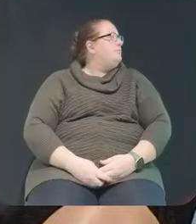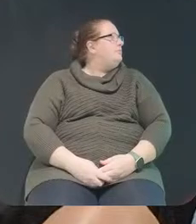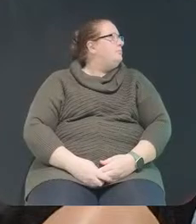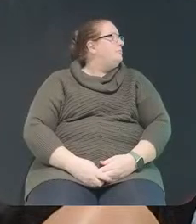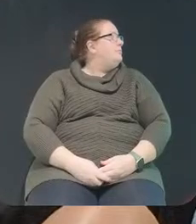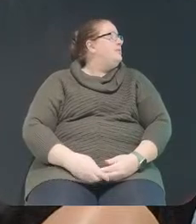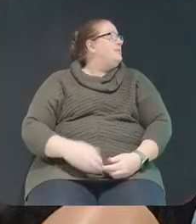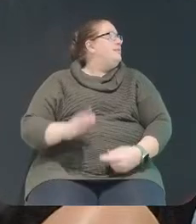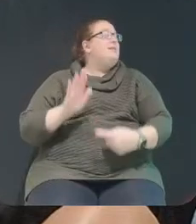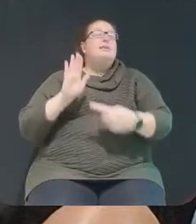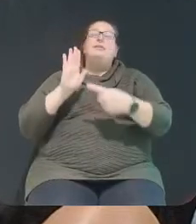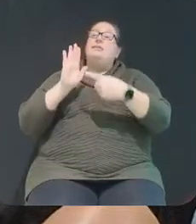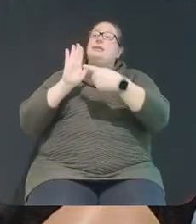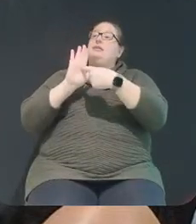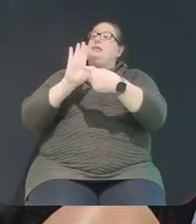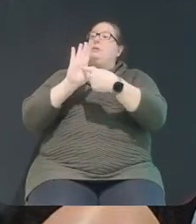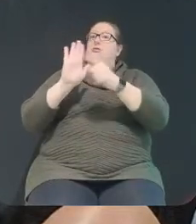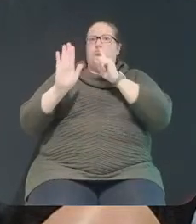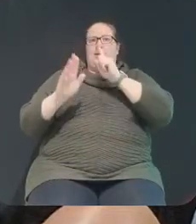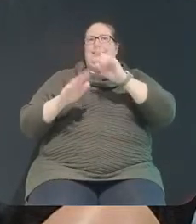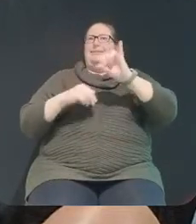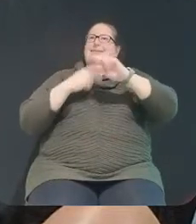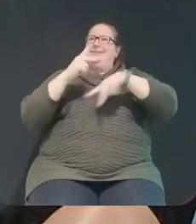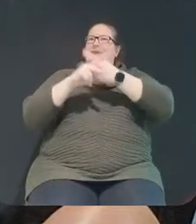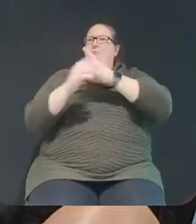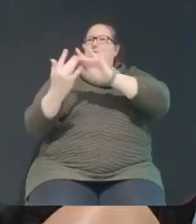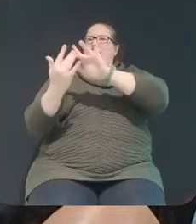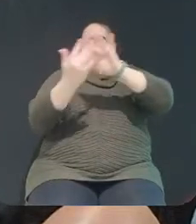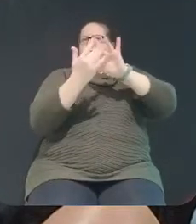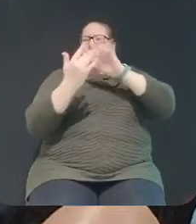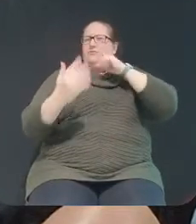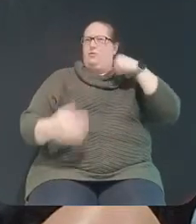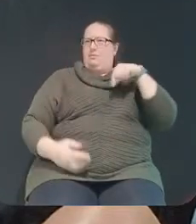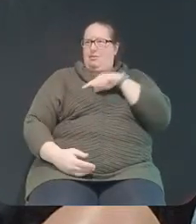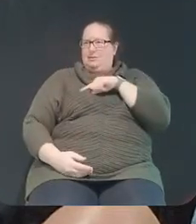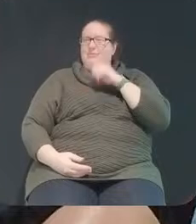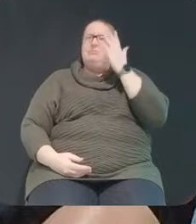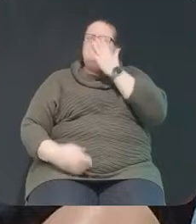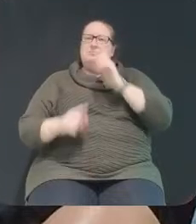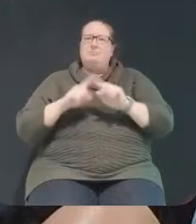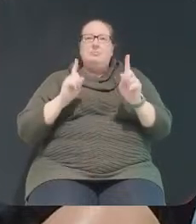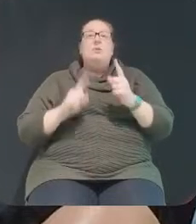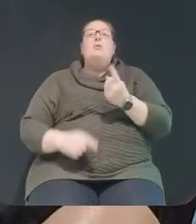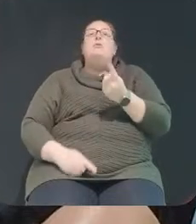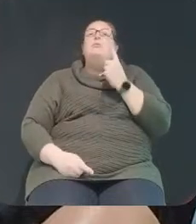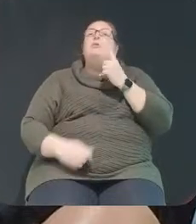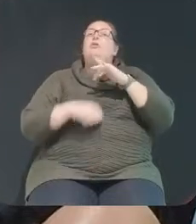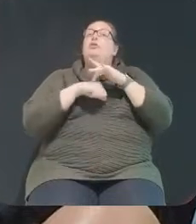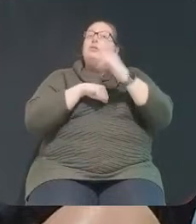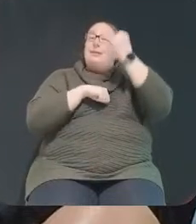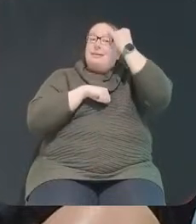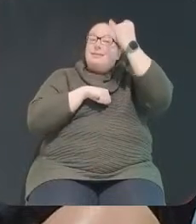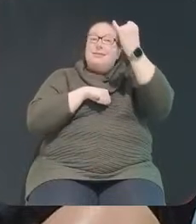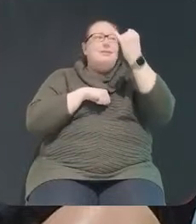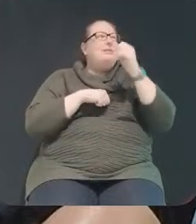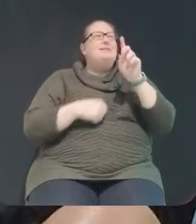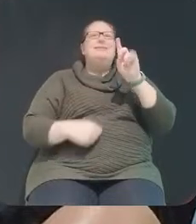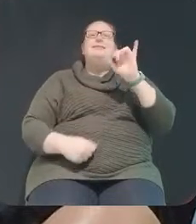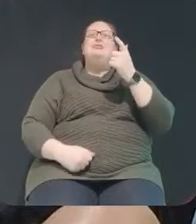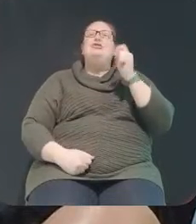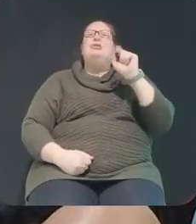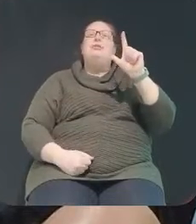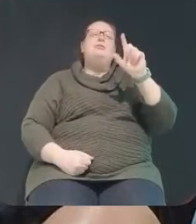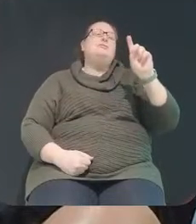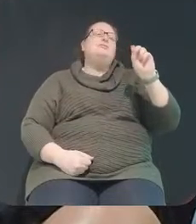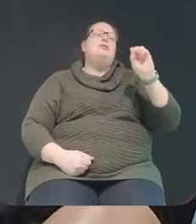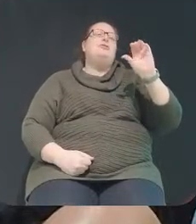Exhibits, which are a form of outreach for us, have taken different forms over the years. One of the early ideas we had for exhibits was a digital document